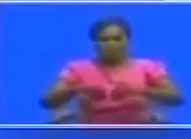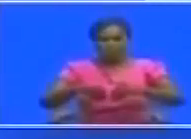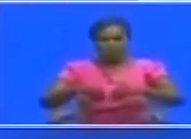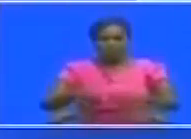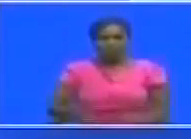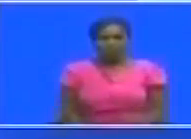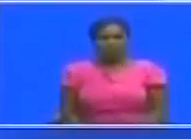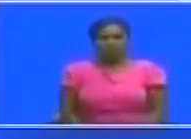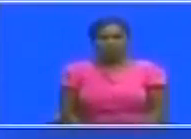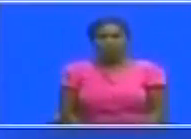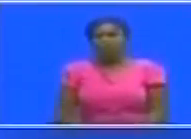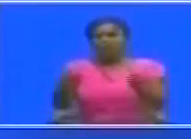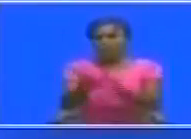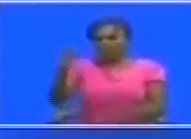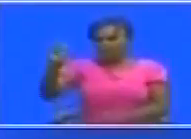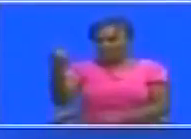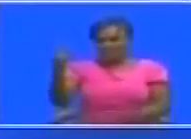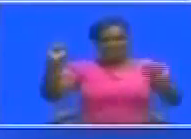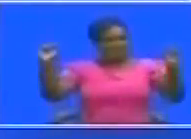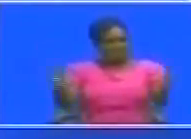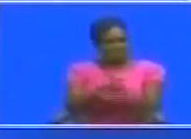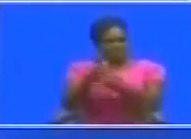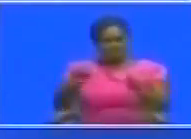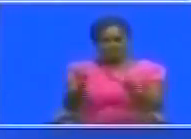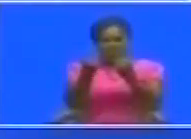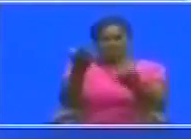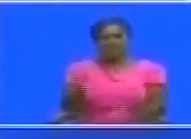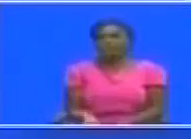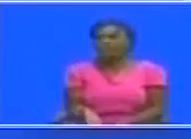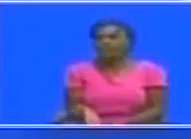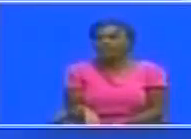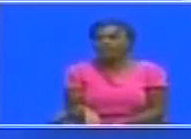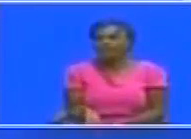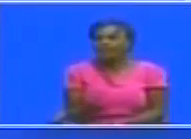happened in Kenya has not happened here. I can tell you this.